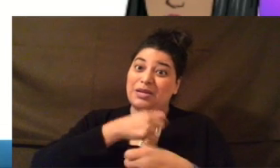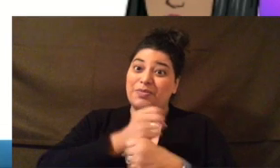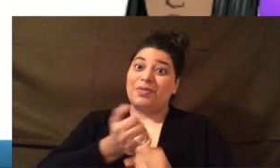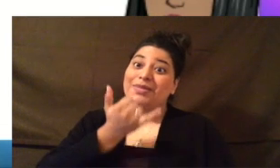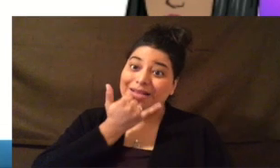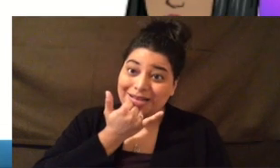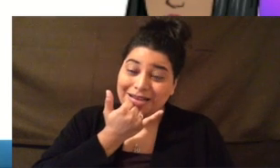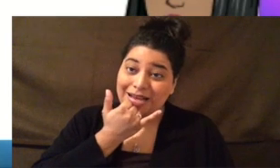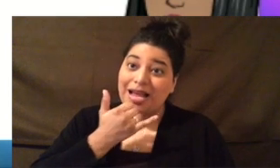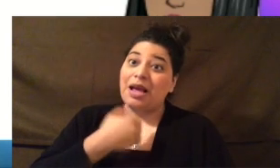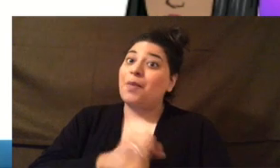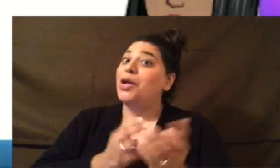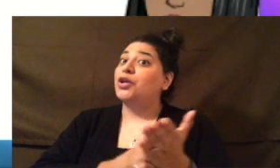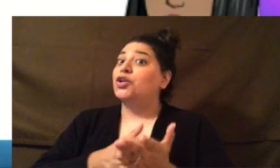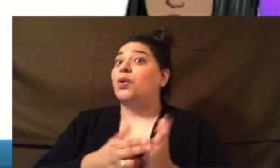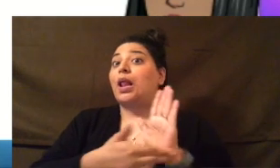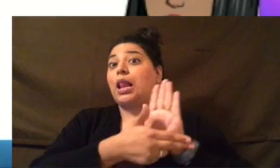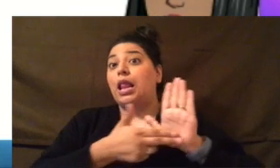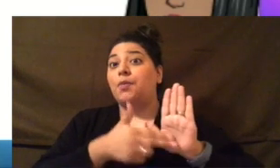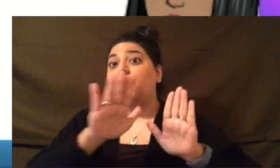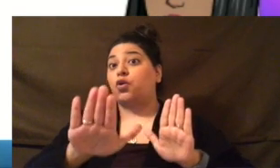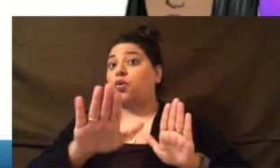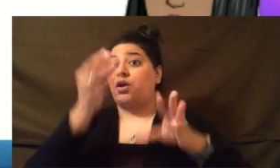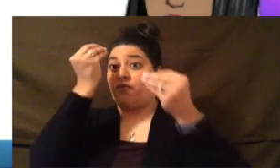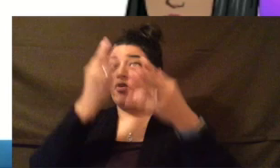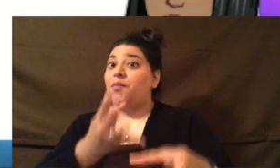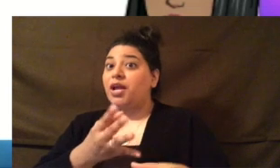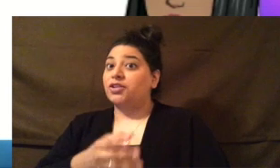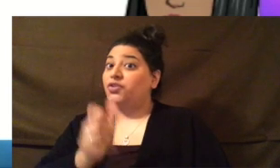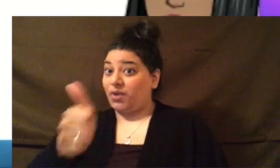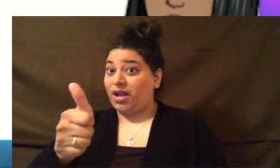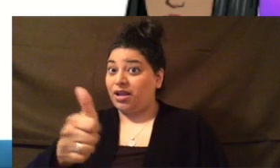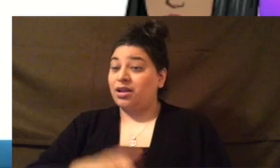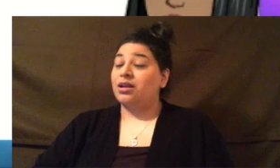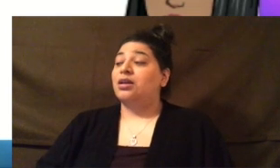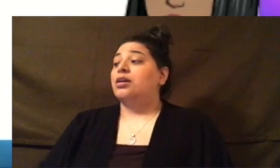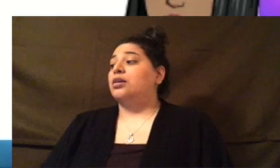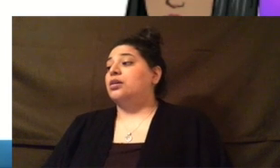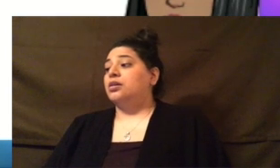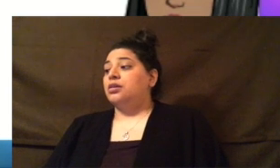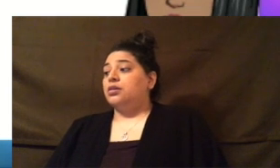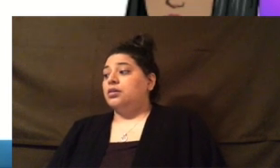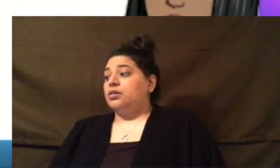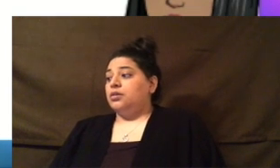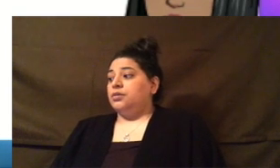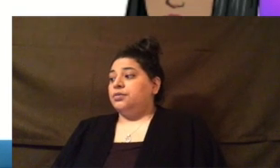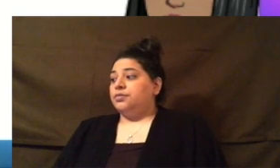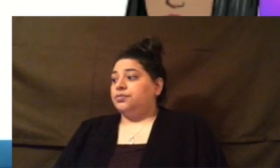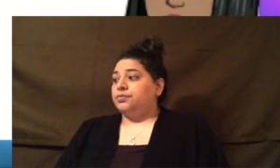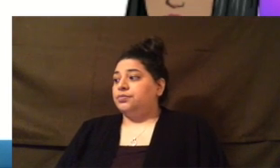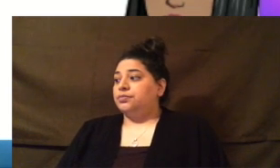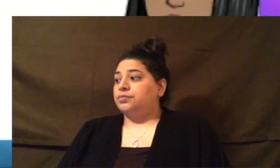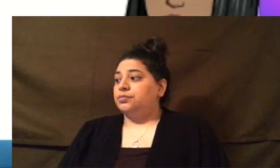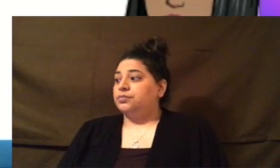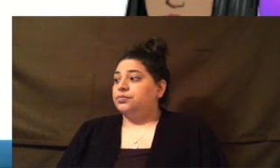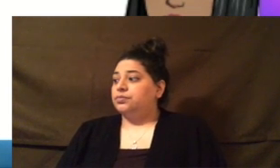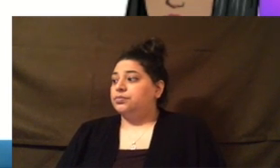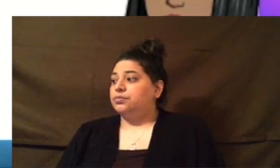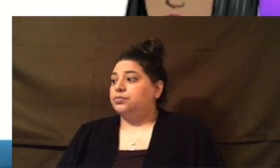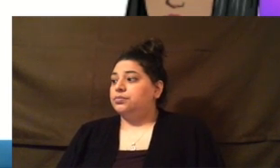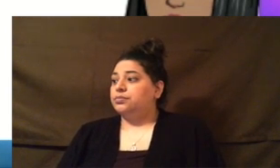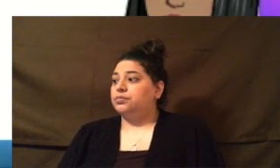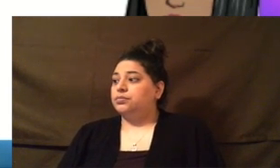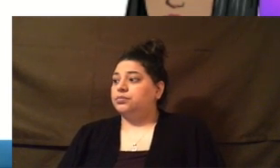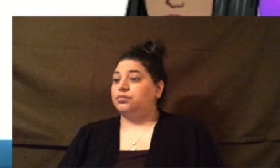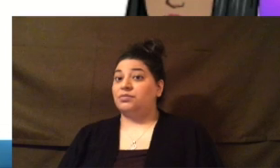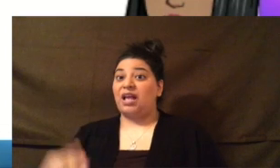we make mistakes. So make sure that you label your data in order to best interpret it, okay? All right, that was just a quick little note from me.